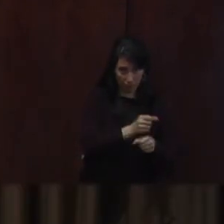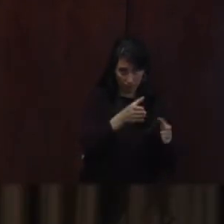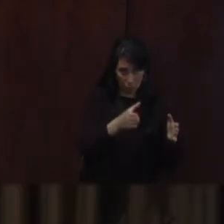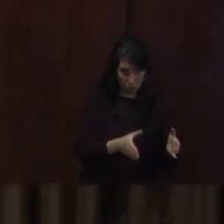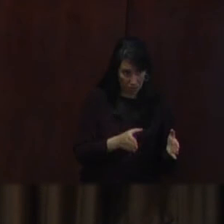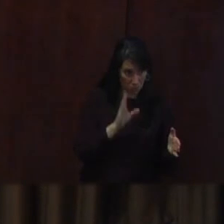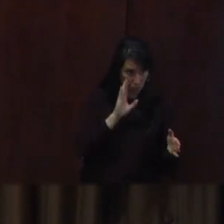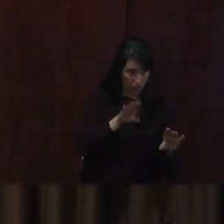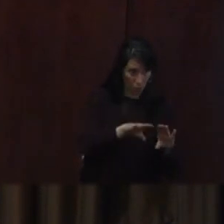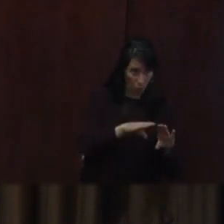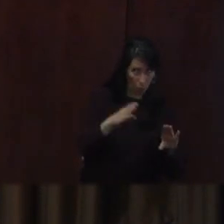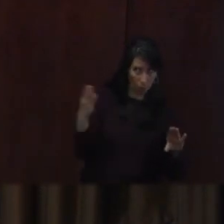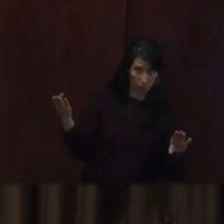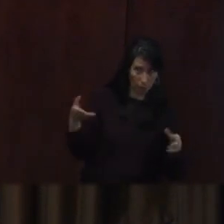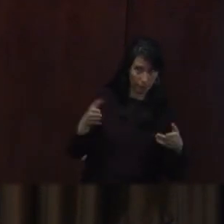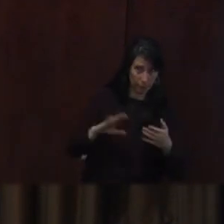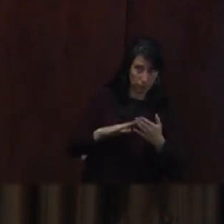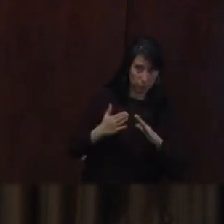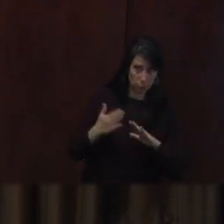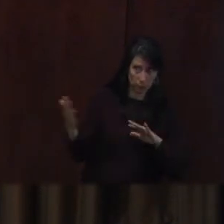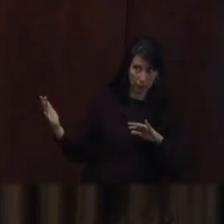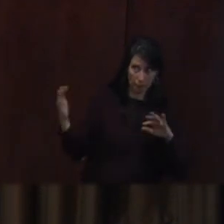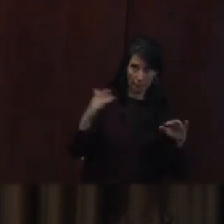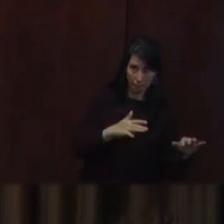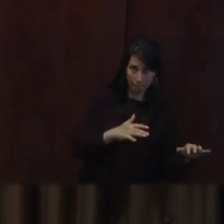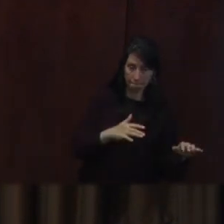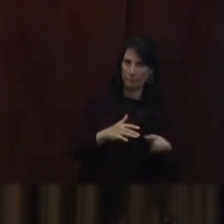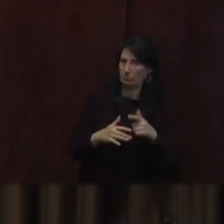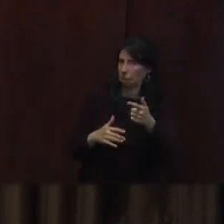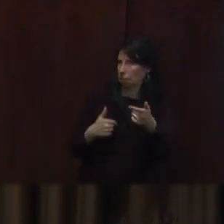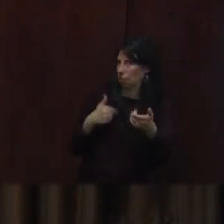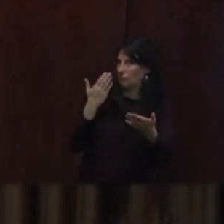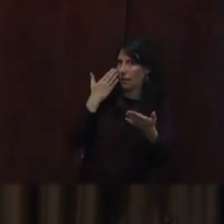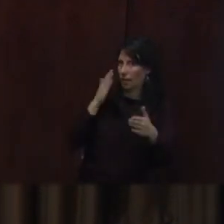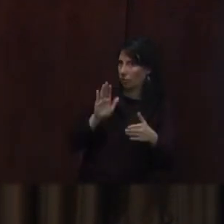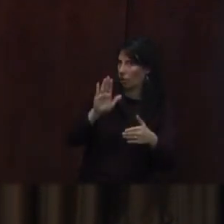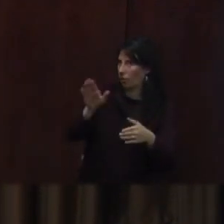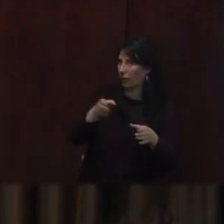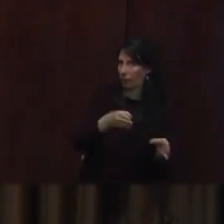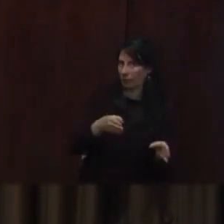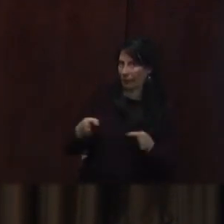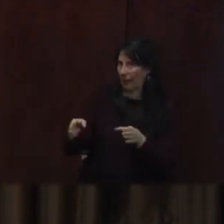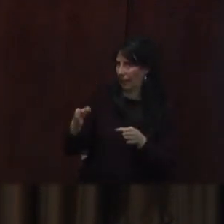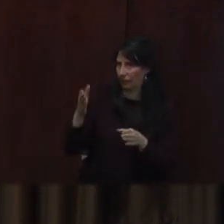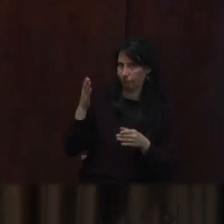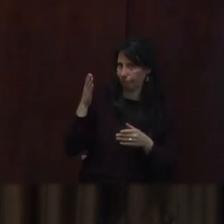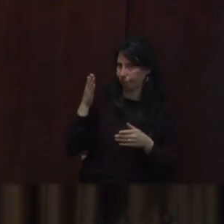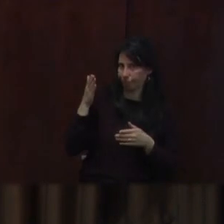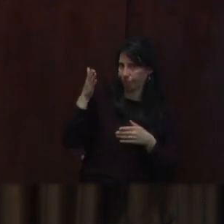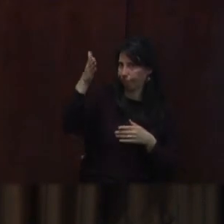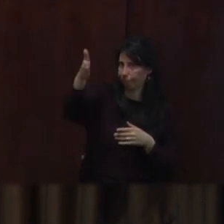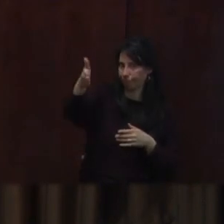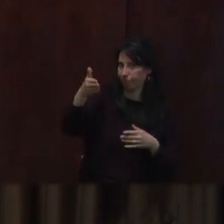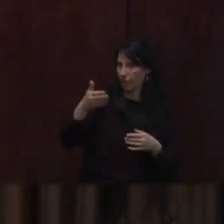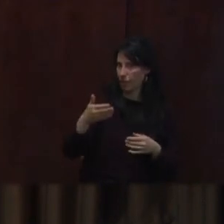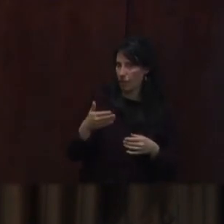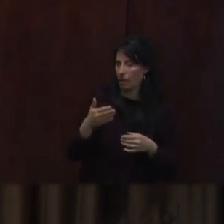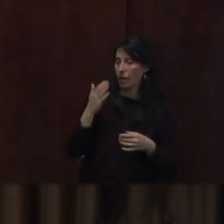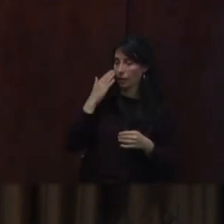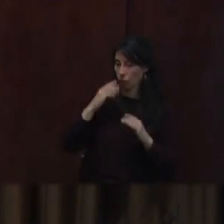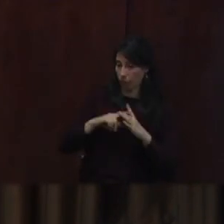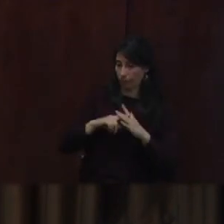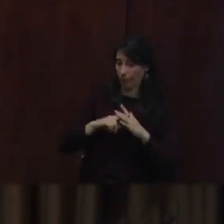I can tell you what we've been talking through most recently. Great. So in the first phases, they